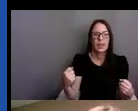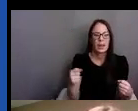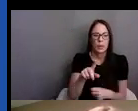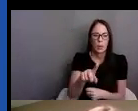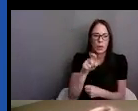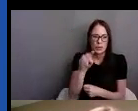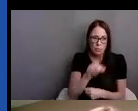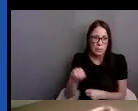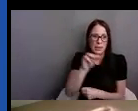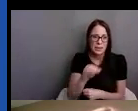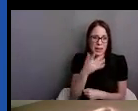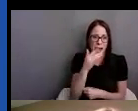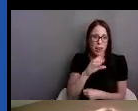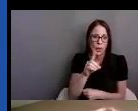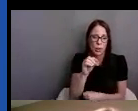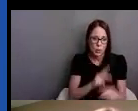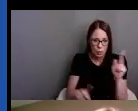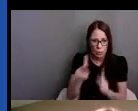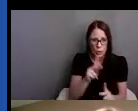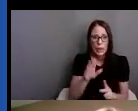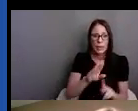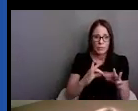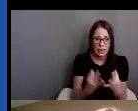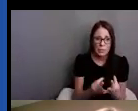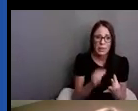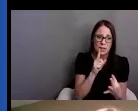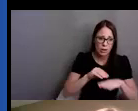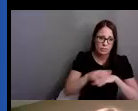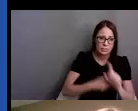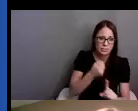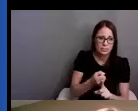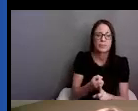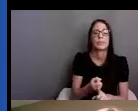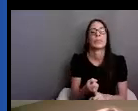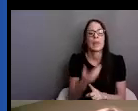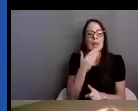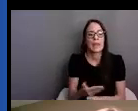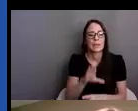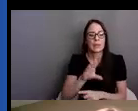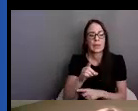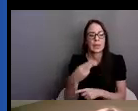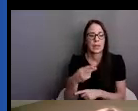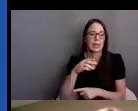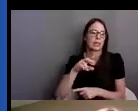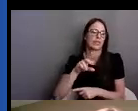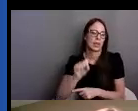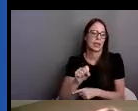and their families. Thanks to our partners at CDPHE and the Colorado Department of Agriculture, as well as the Mental Health